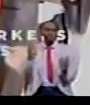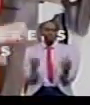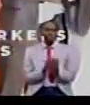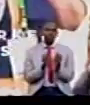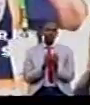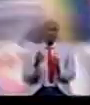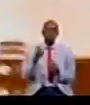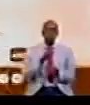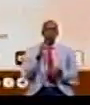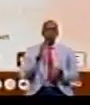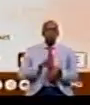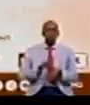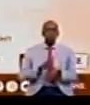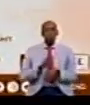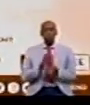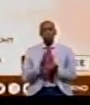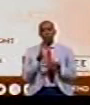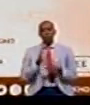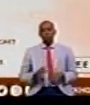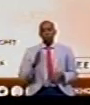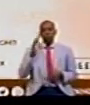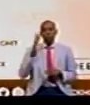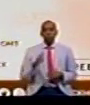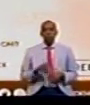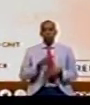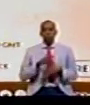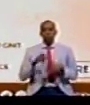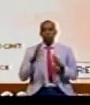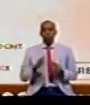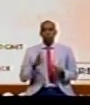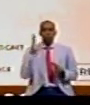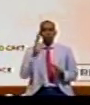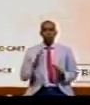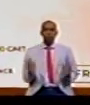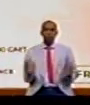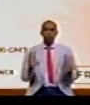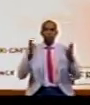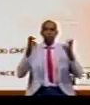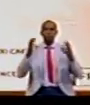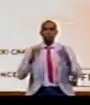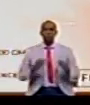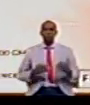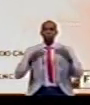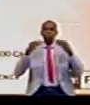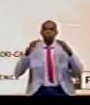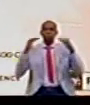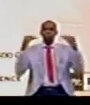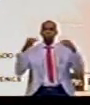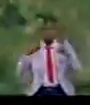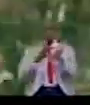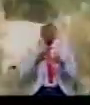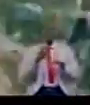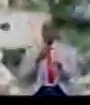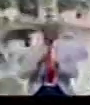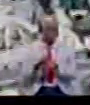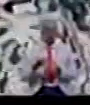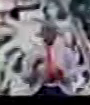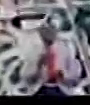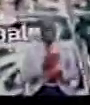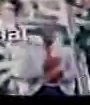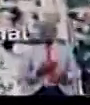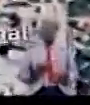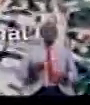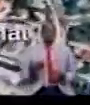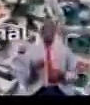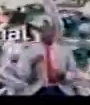over you. Angel of death will not be able to come near us. We want to pray between now, from now on to this